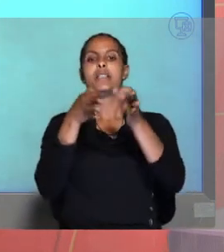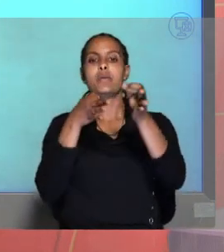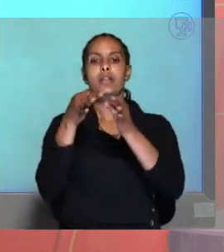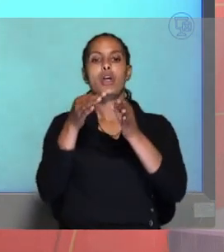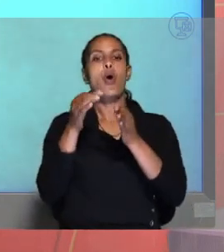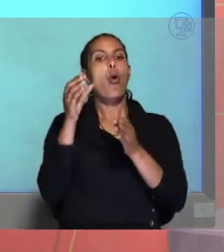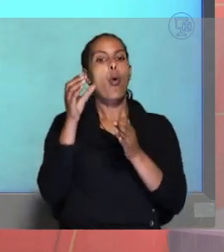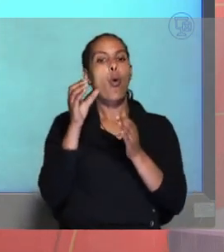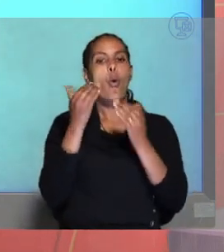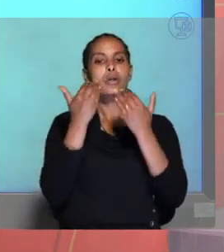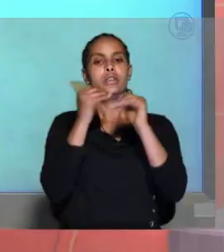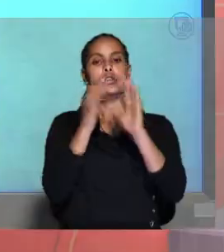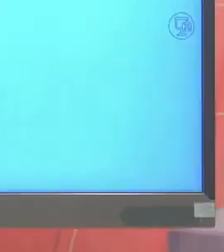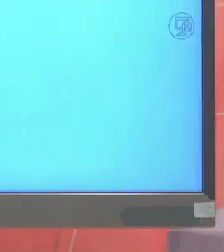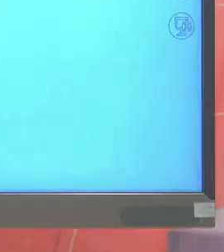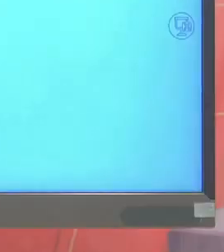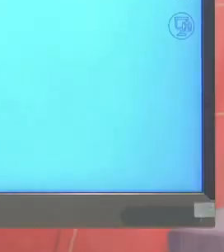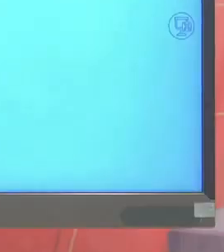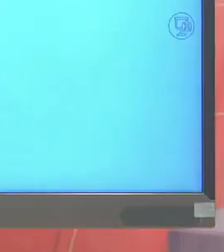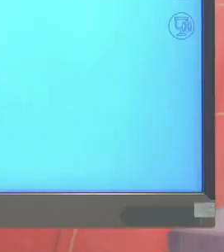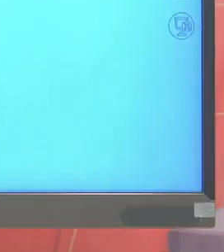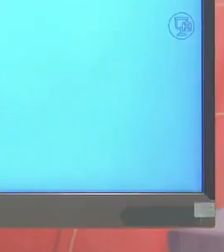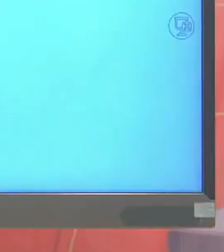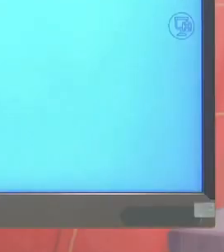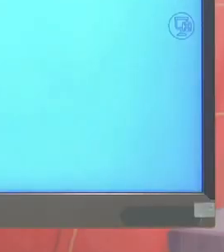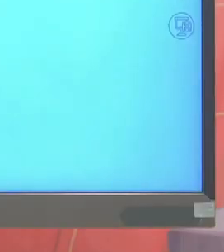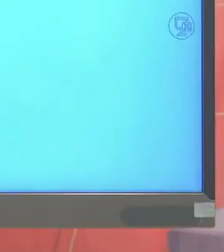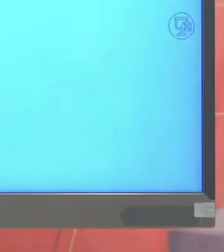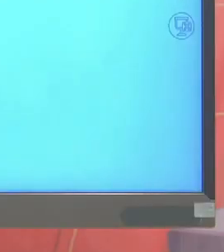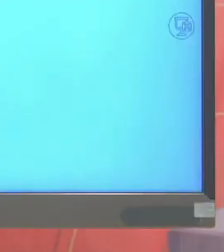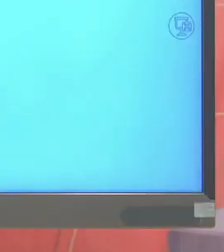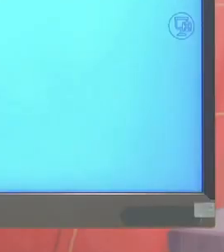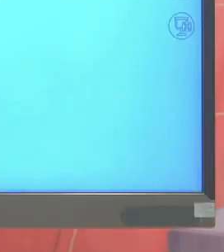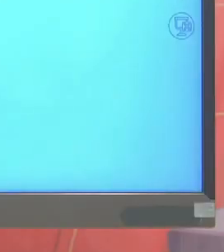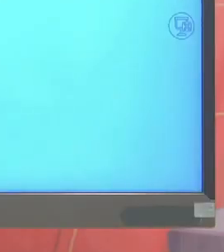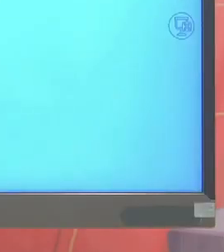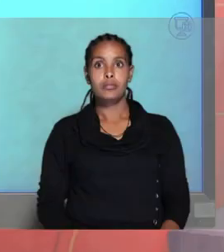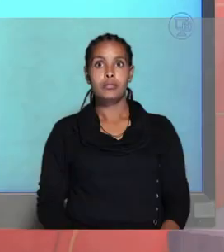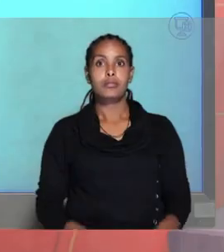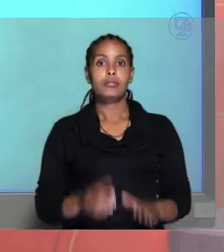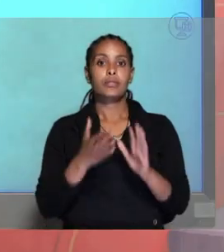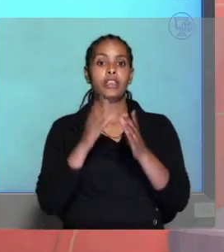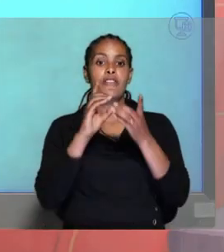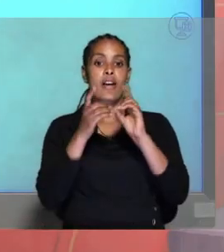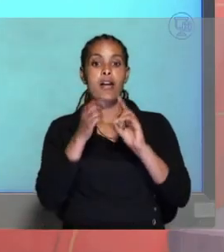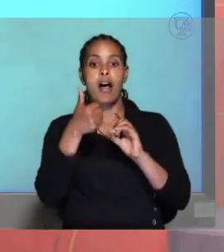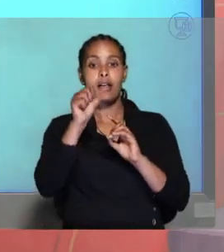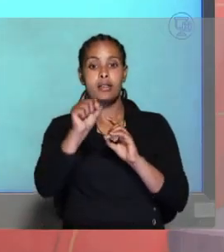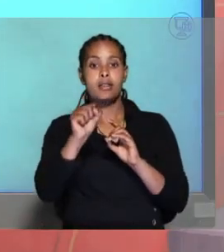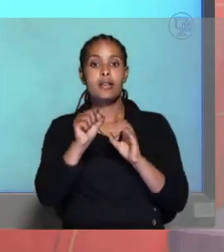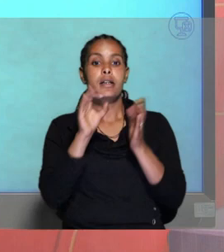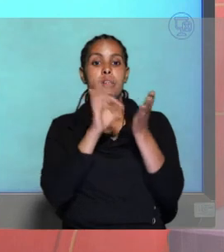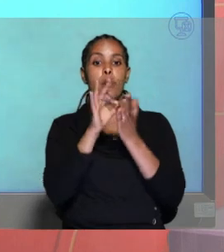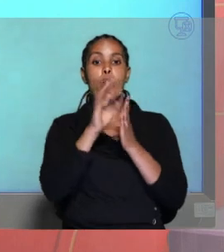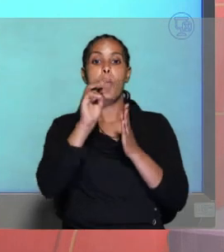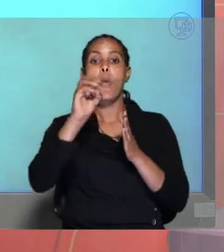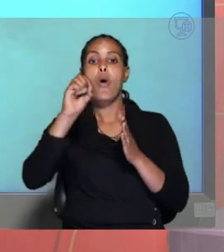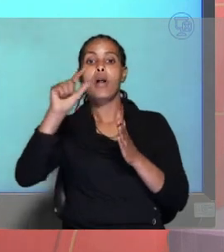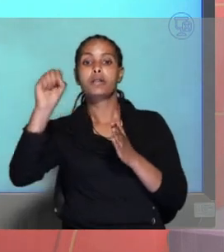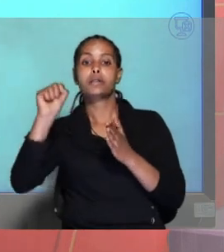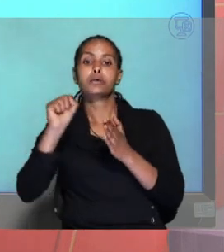expressing concentration of a solution. Molality of the solution is defined as number of moles